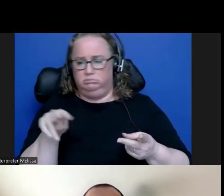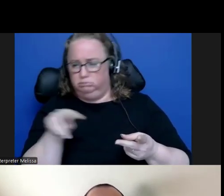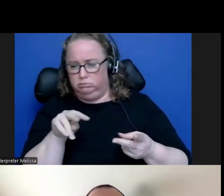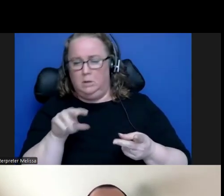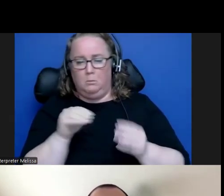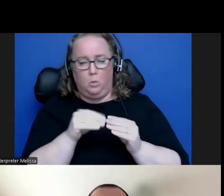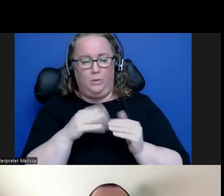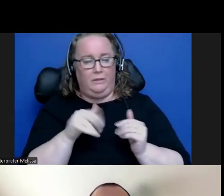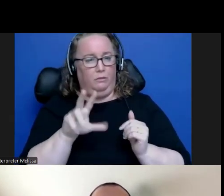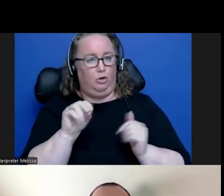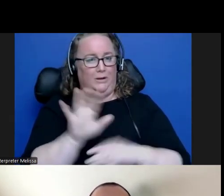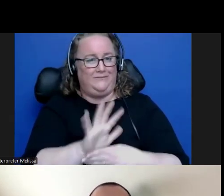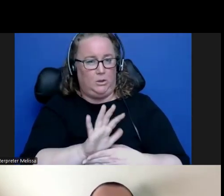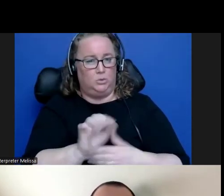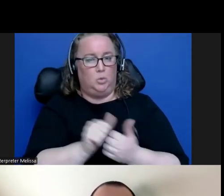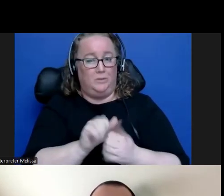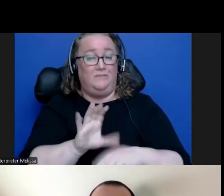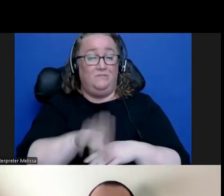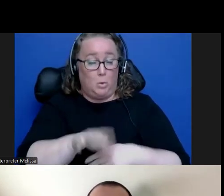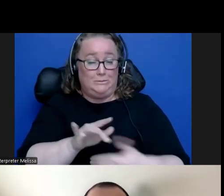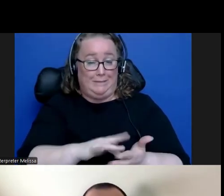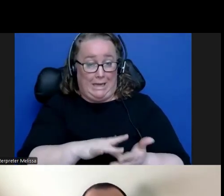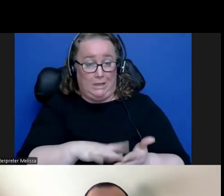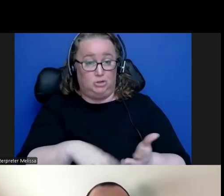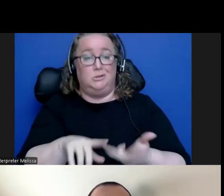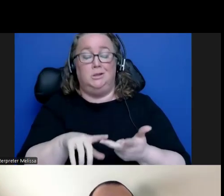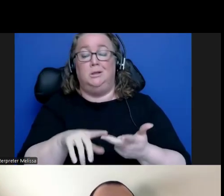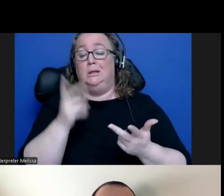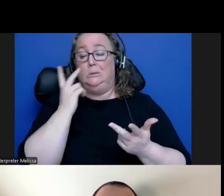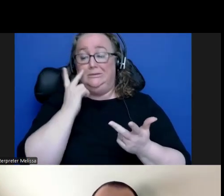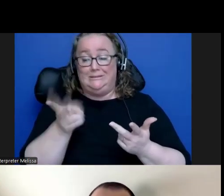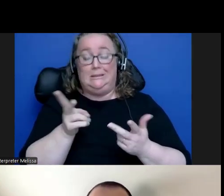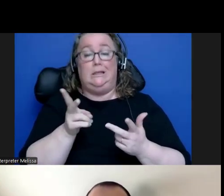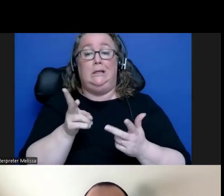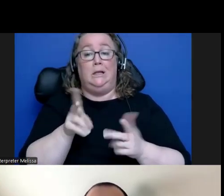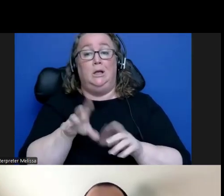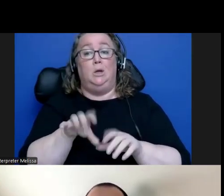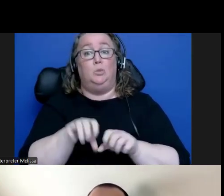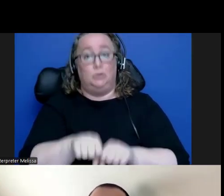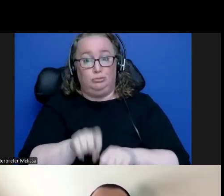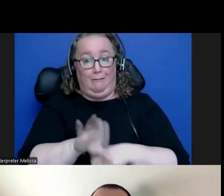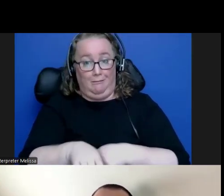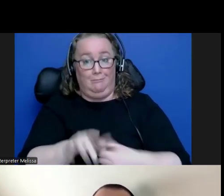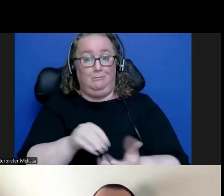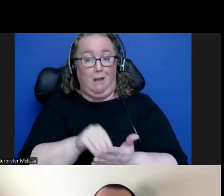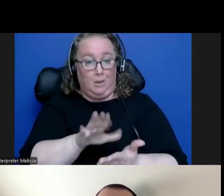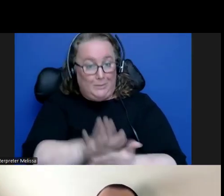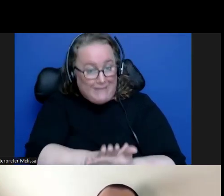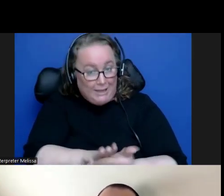medication administration and reviewed restraint documentation and medical records.